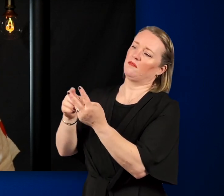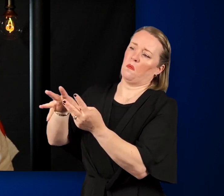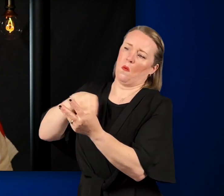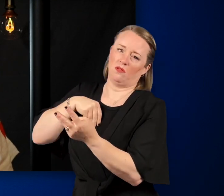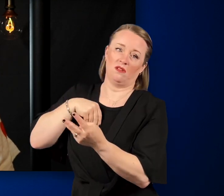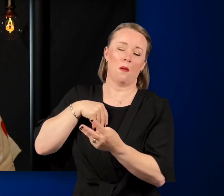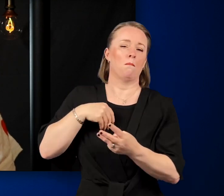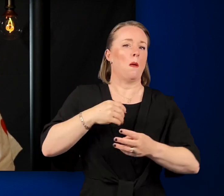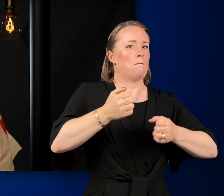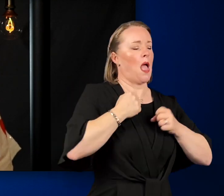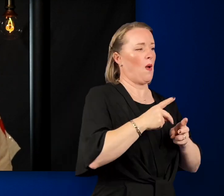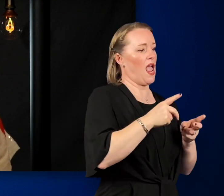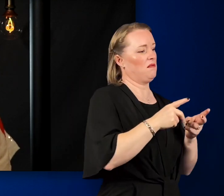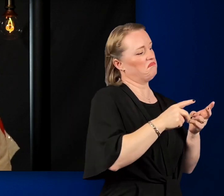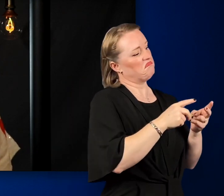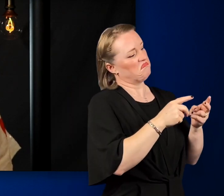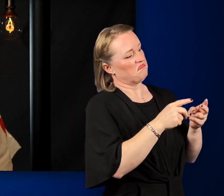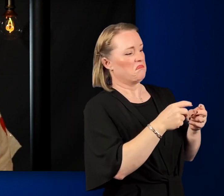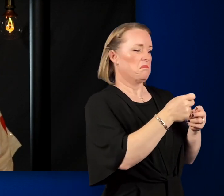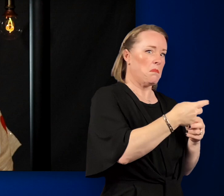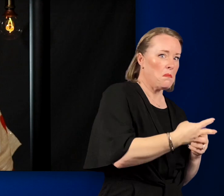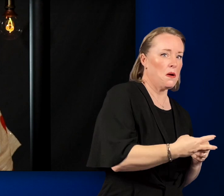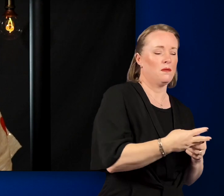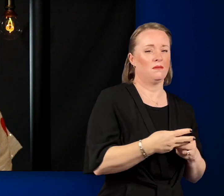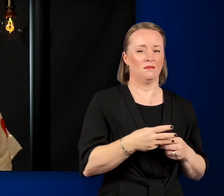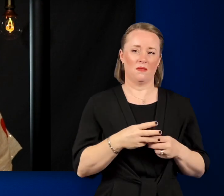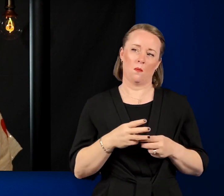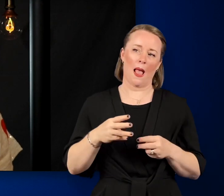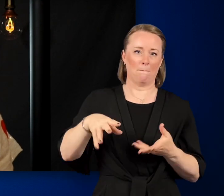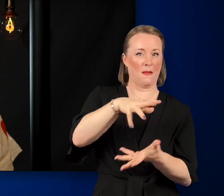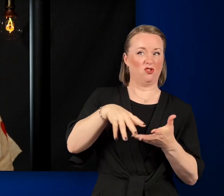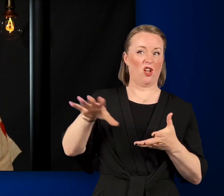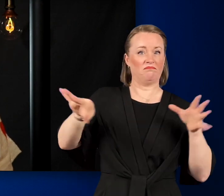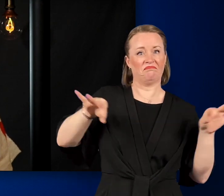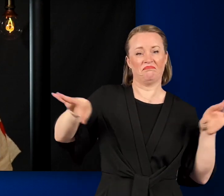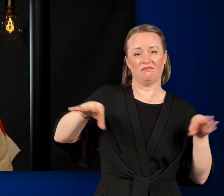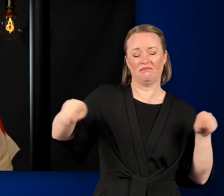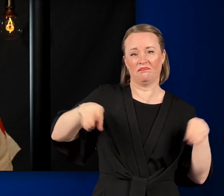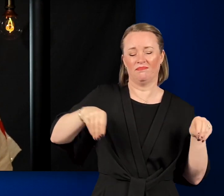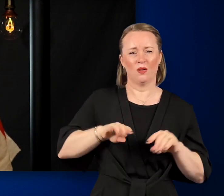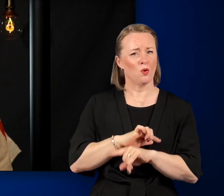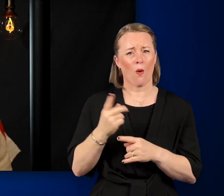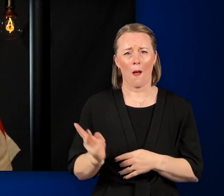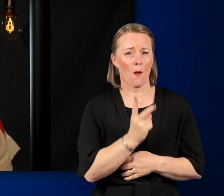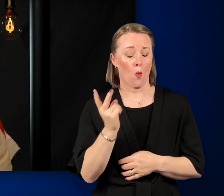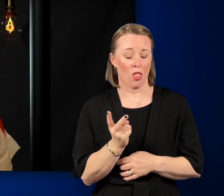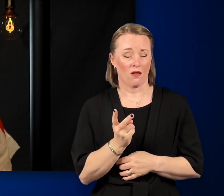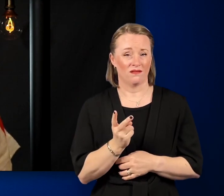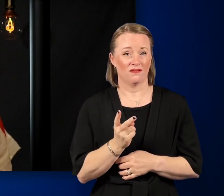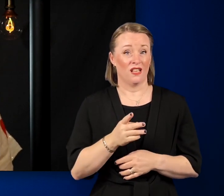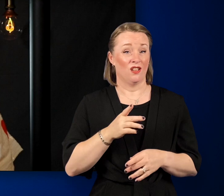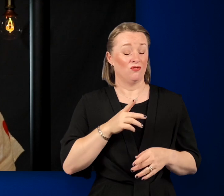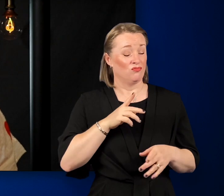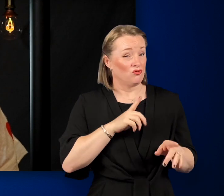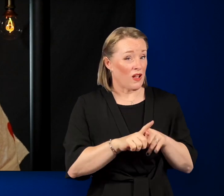accept God's new life, but you only want the easy bits, you will find yourself trapped in a world of having only the bare minimum of